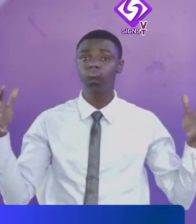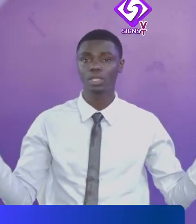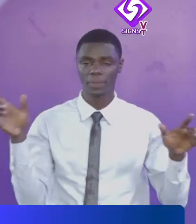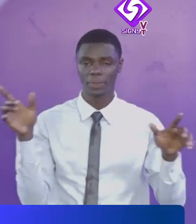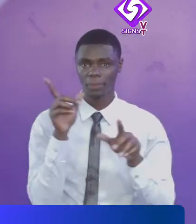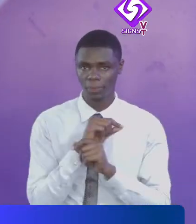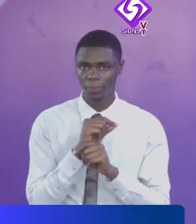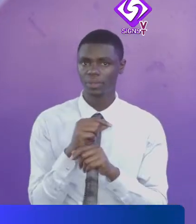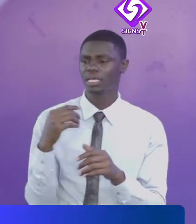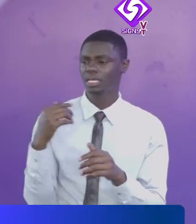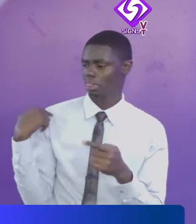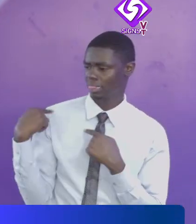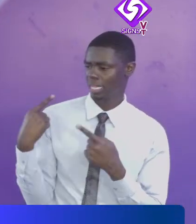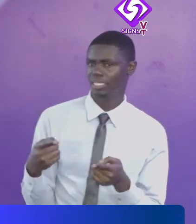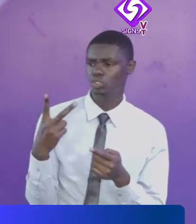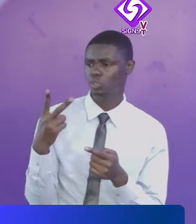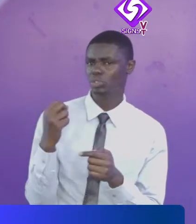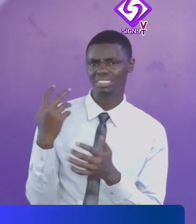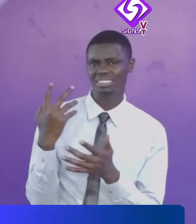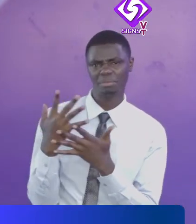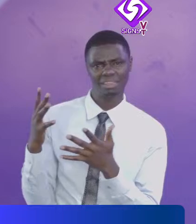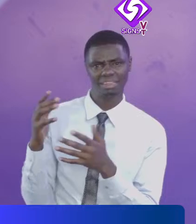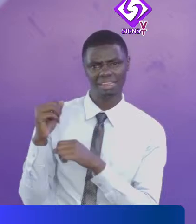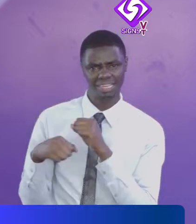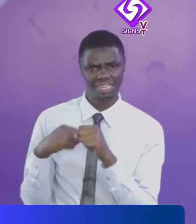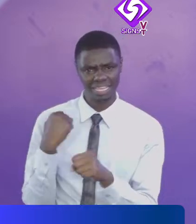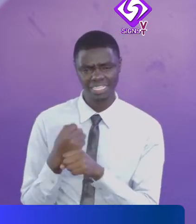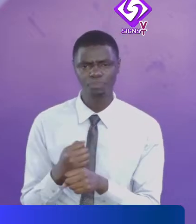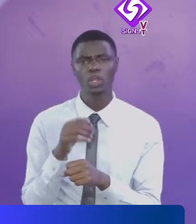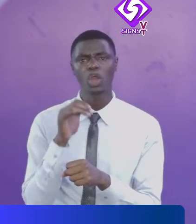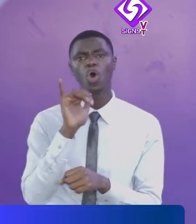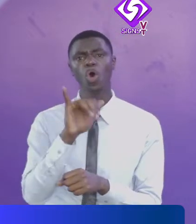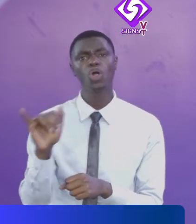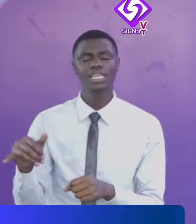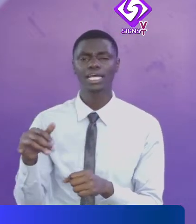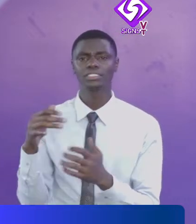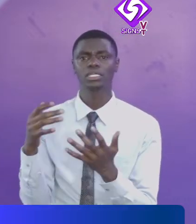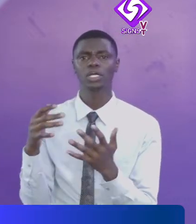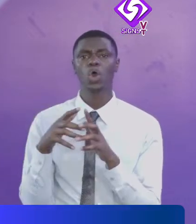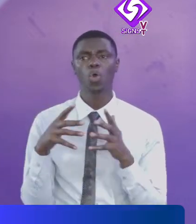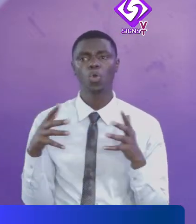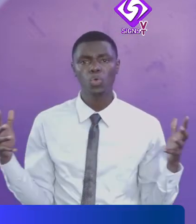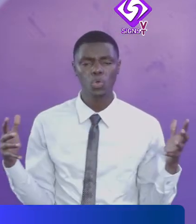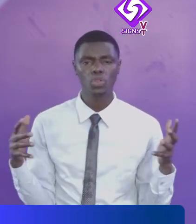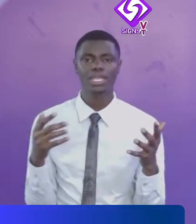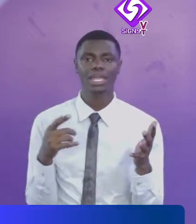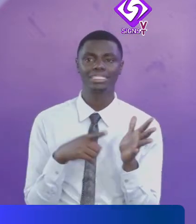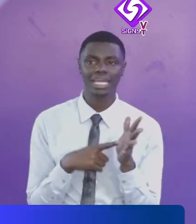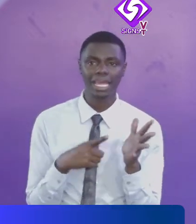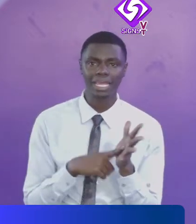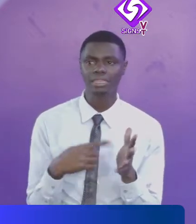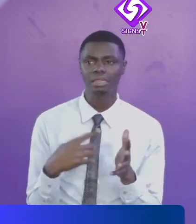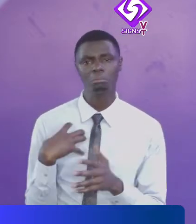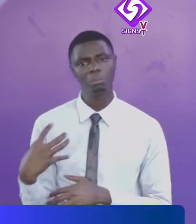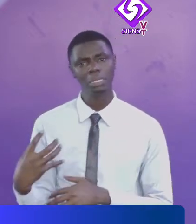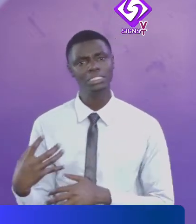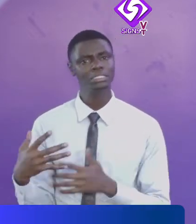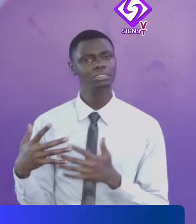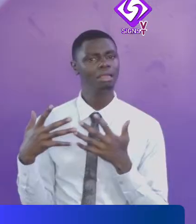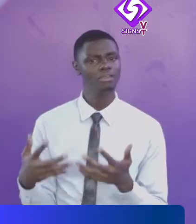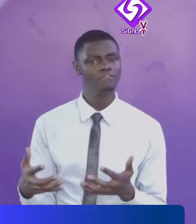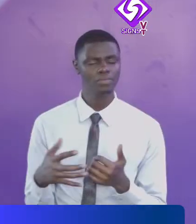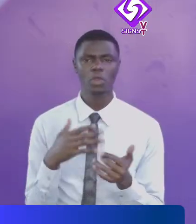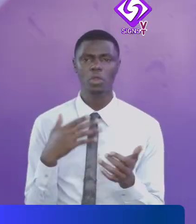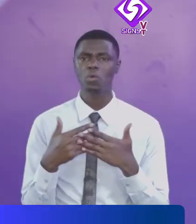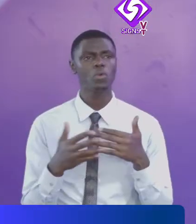last 20-something years. A lot of that growth and a lot of that debt has driven purchase of wealth, whether it's real